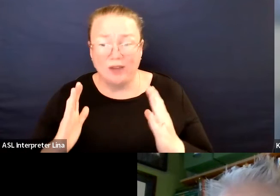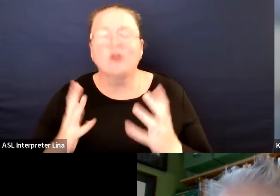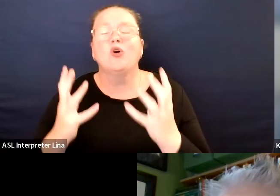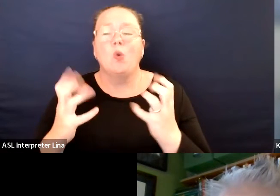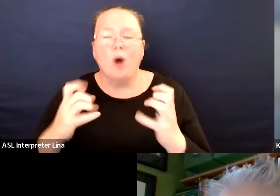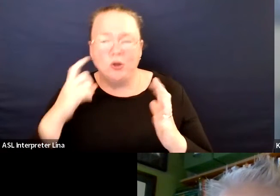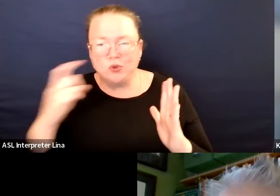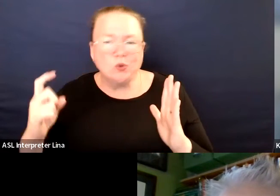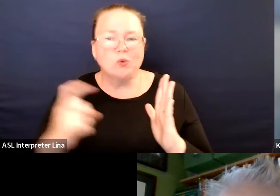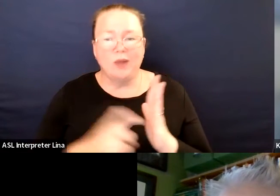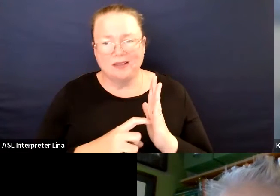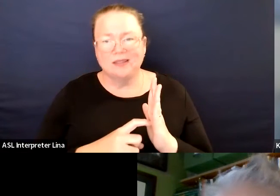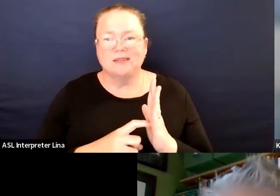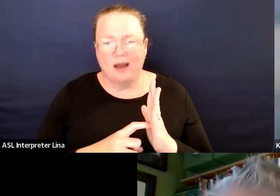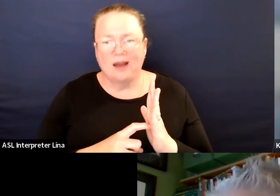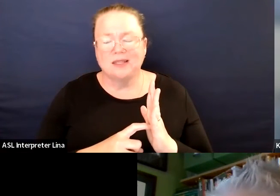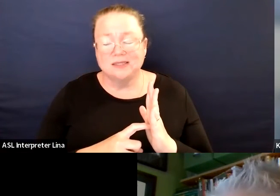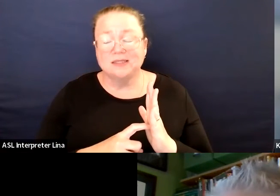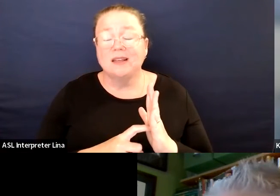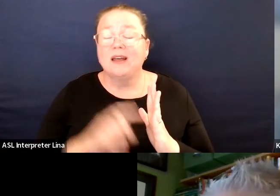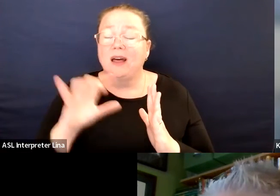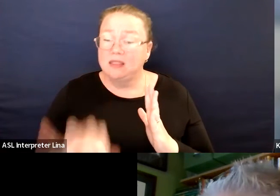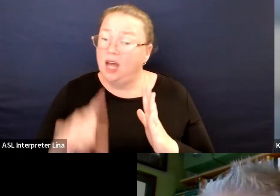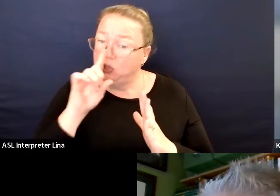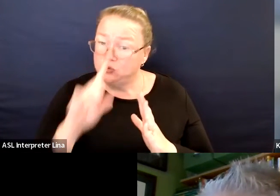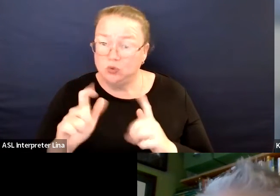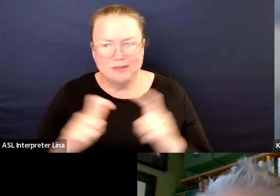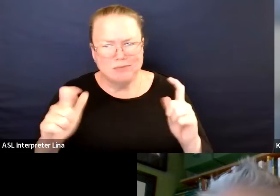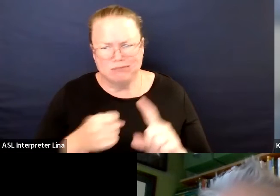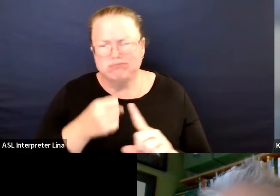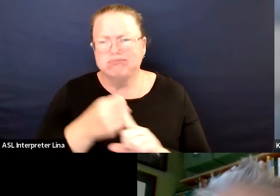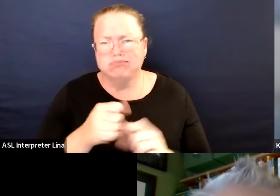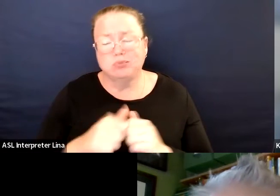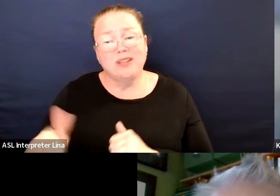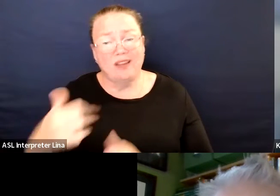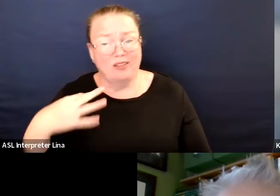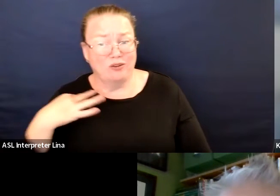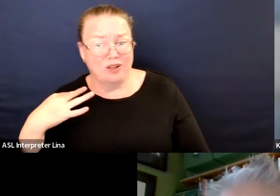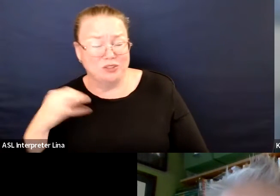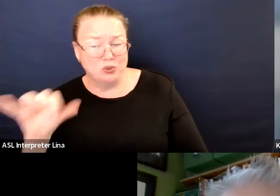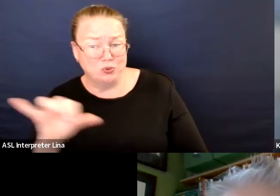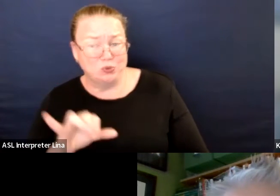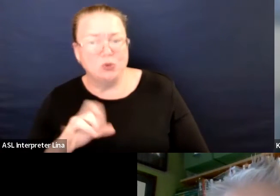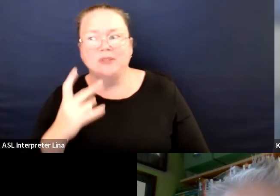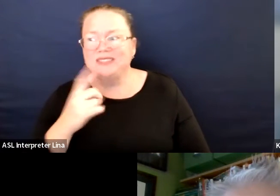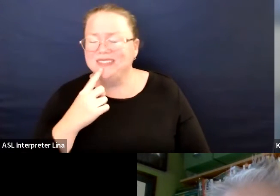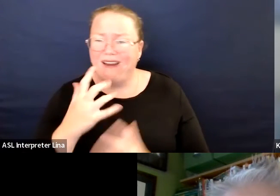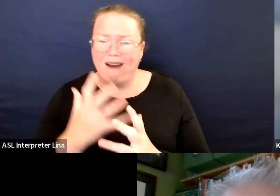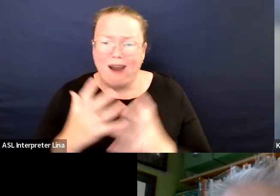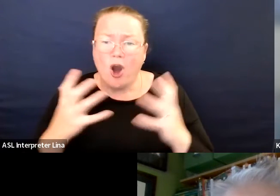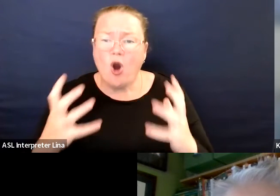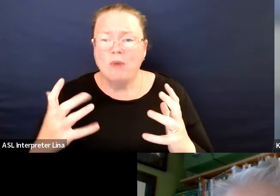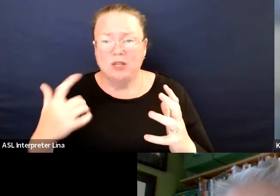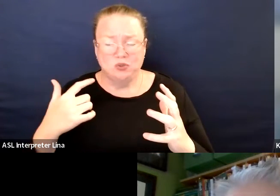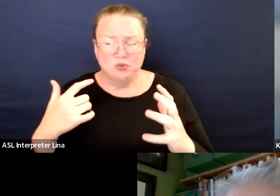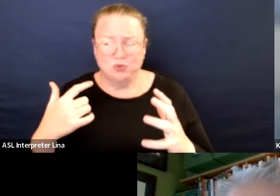to recognize and that really went a long way with our other volunteers to see how much we had helped